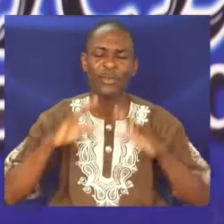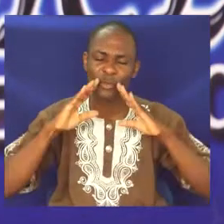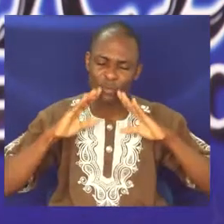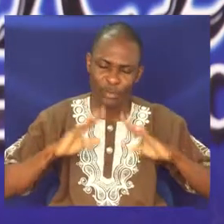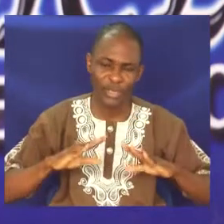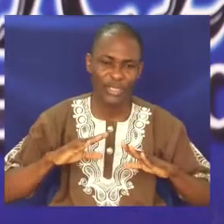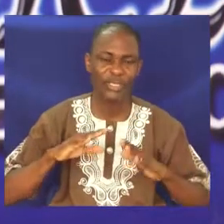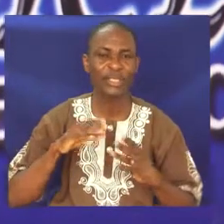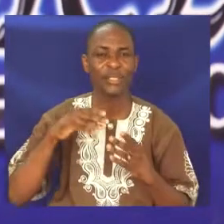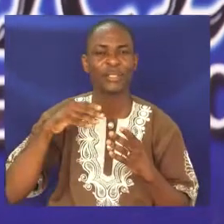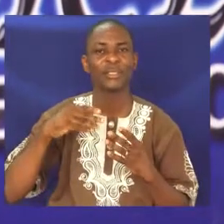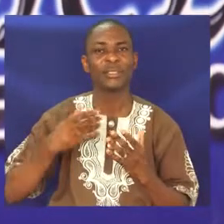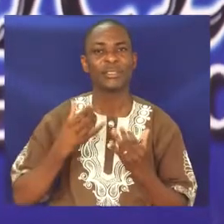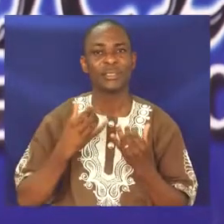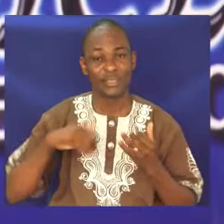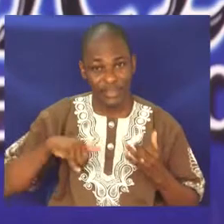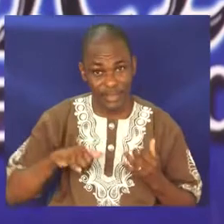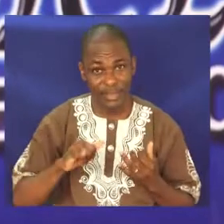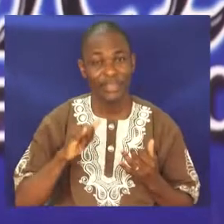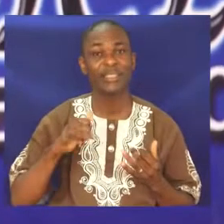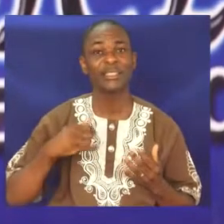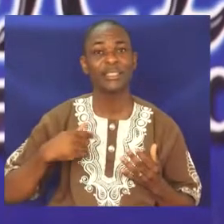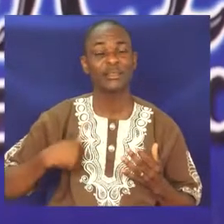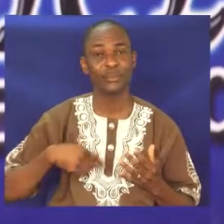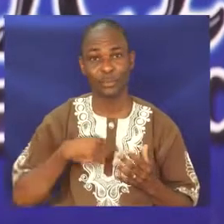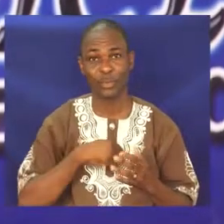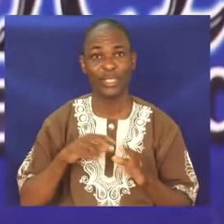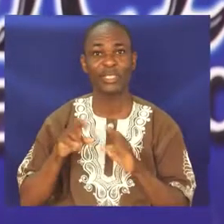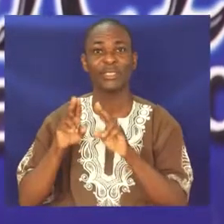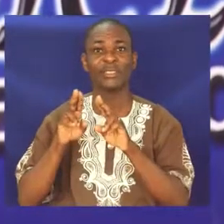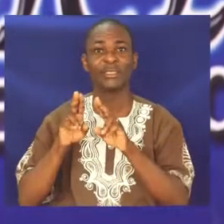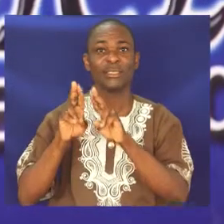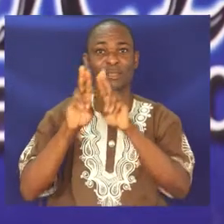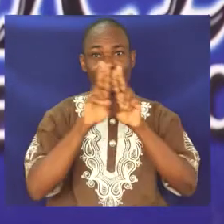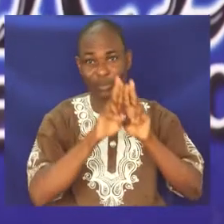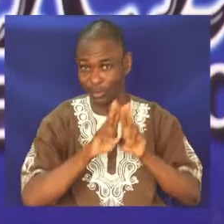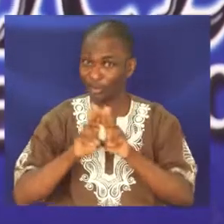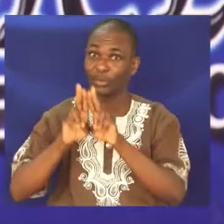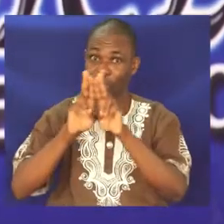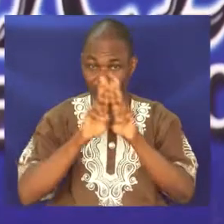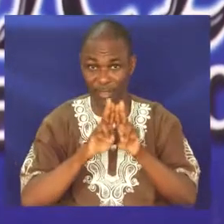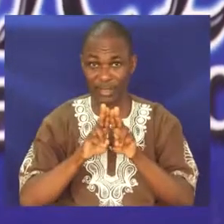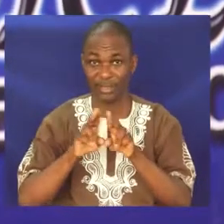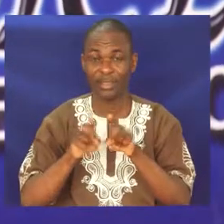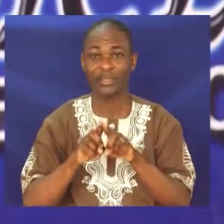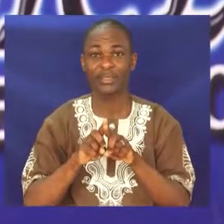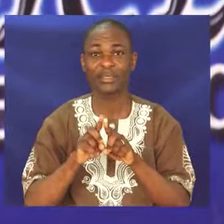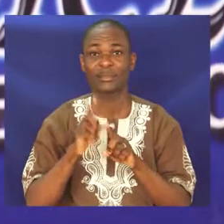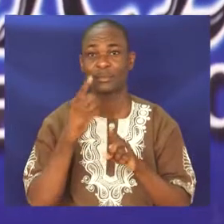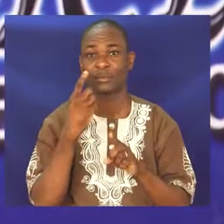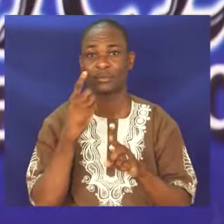ye gina ho no mo etse enkrofo a ye ye oman baako ene enipa baako me fasa ekwan yi